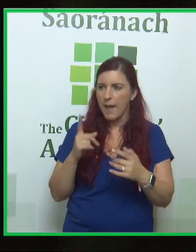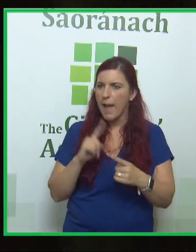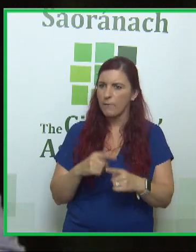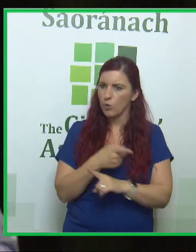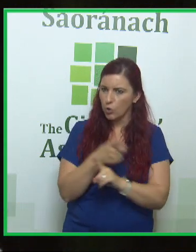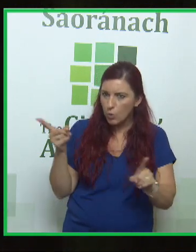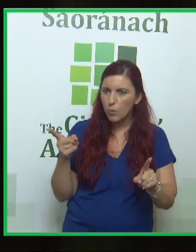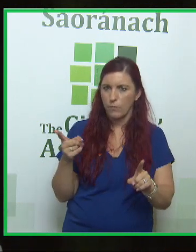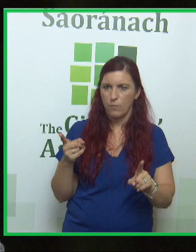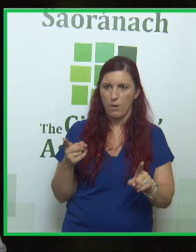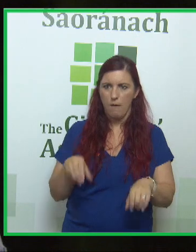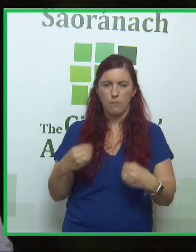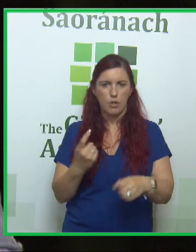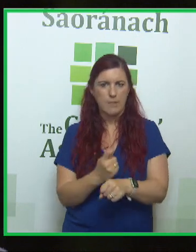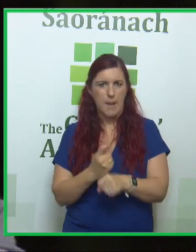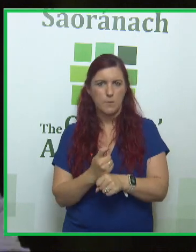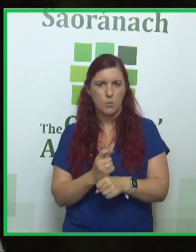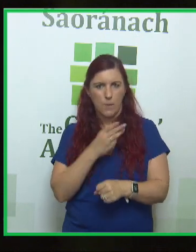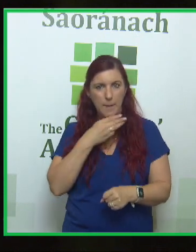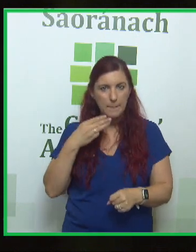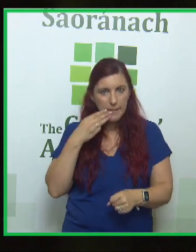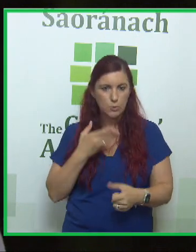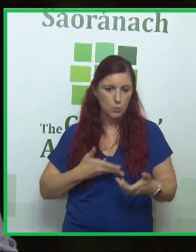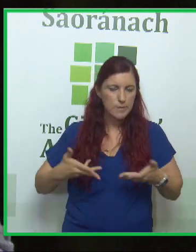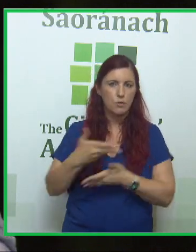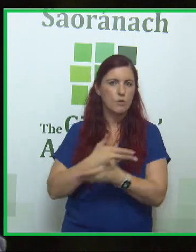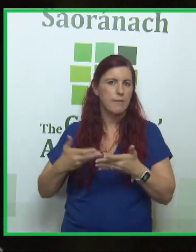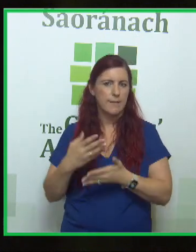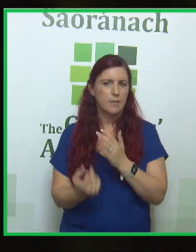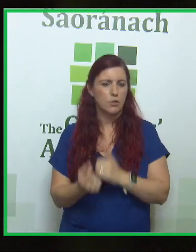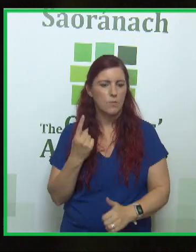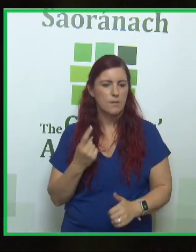commit to exploring these issues in this discussion. Further